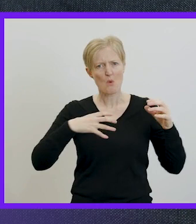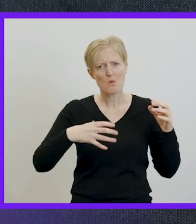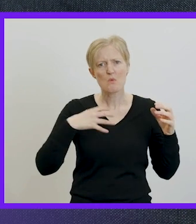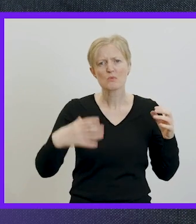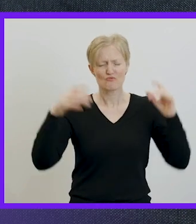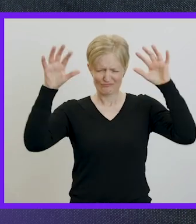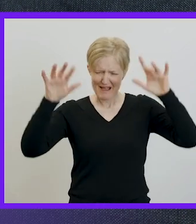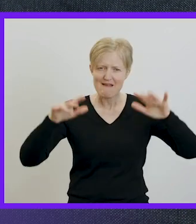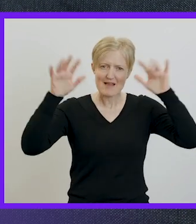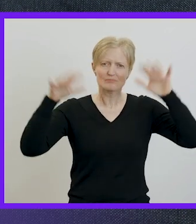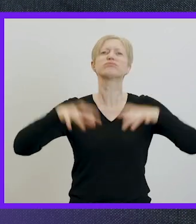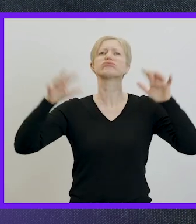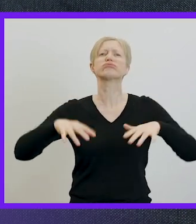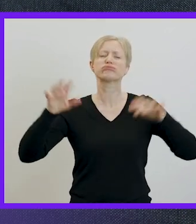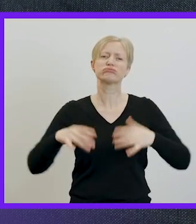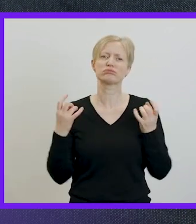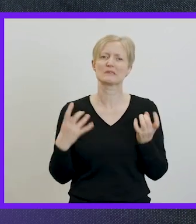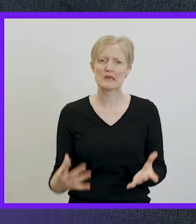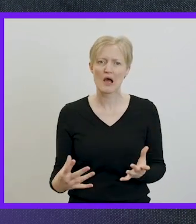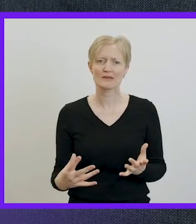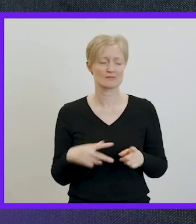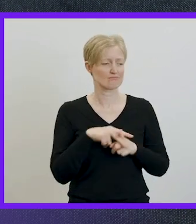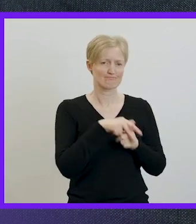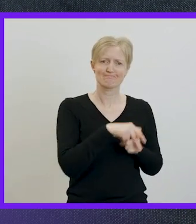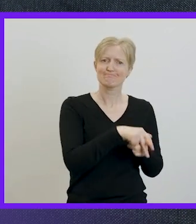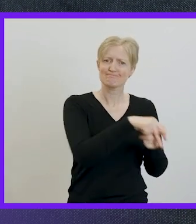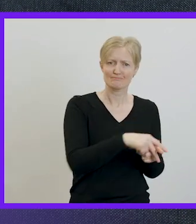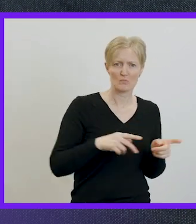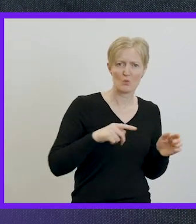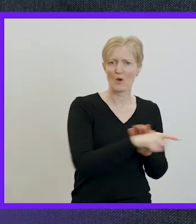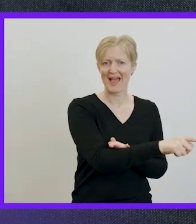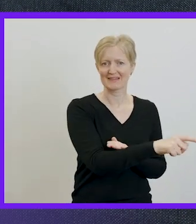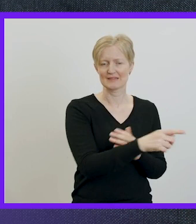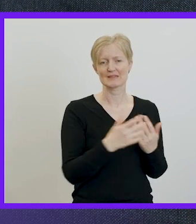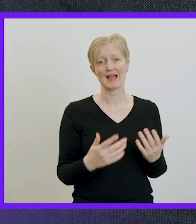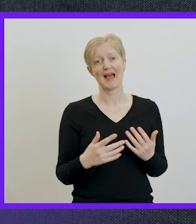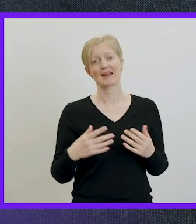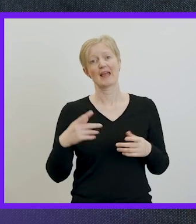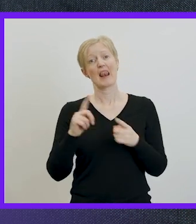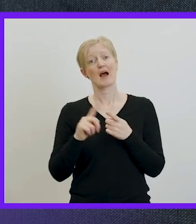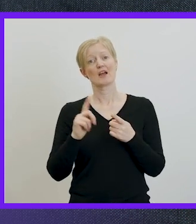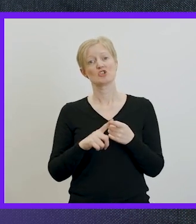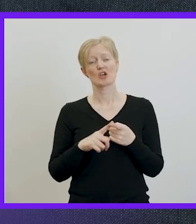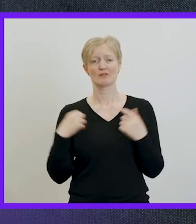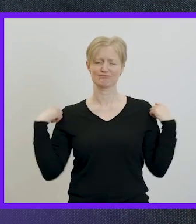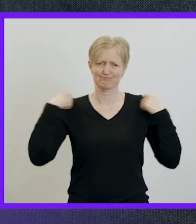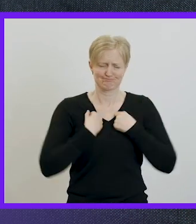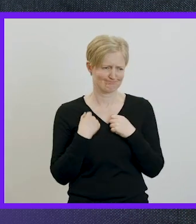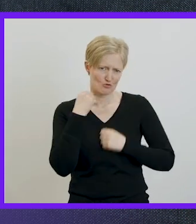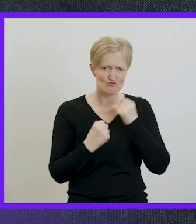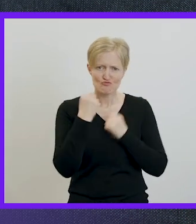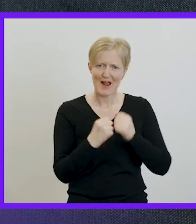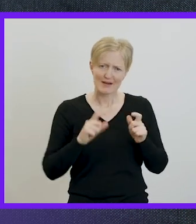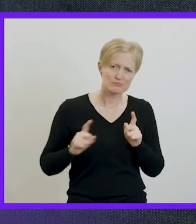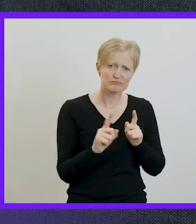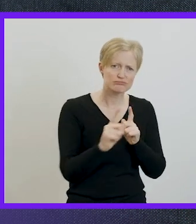on, and Ahab rode off to Jezreel, and the power of the Lord came upon Elijah, and tucking in his cloak into his belt, he